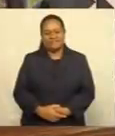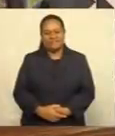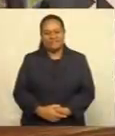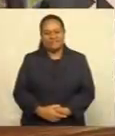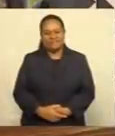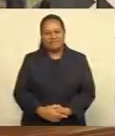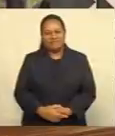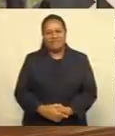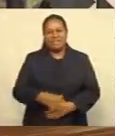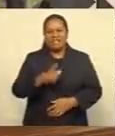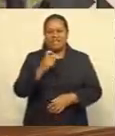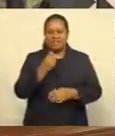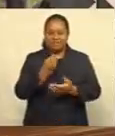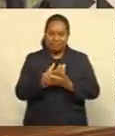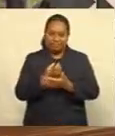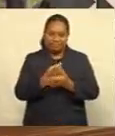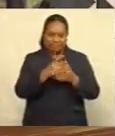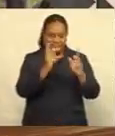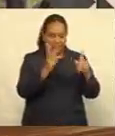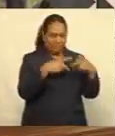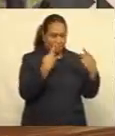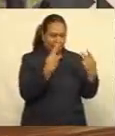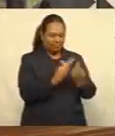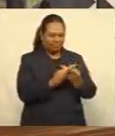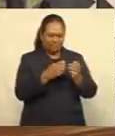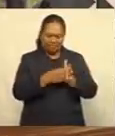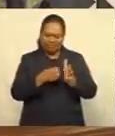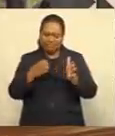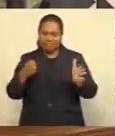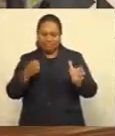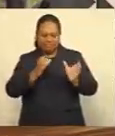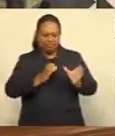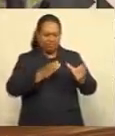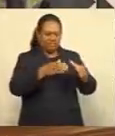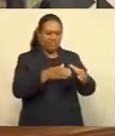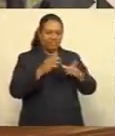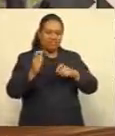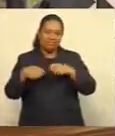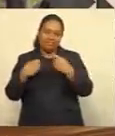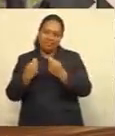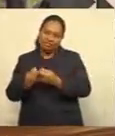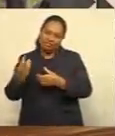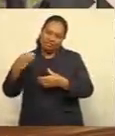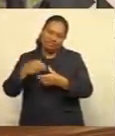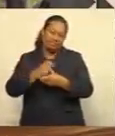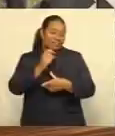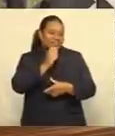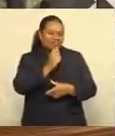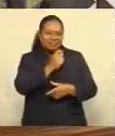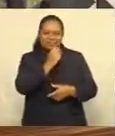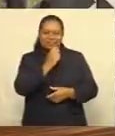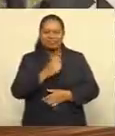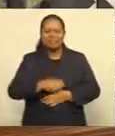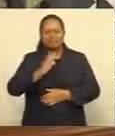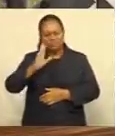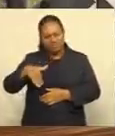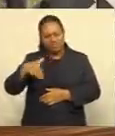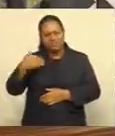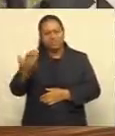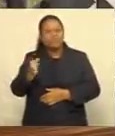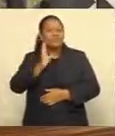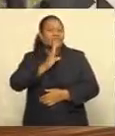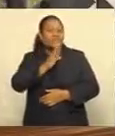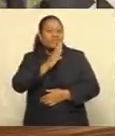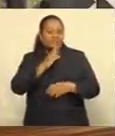The Thakonrove provincial side is extending its pool of players to include those from Taveuni, who have usually missed out on playing